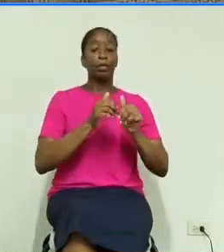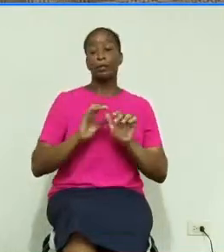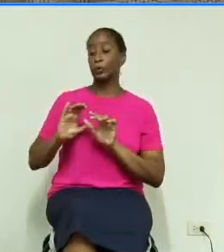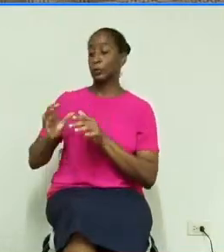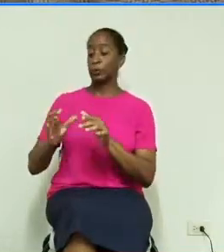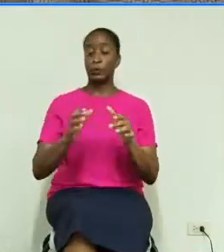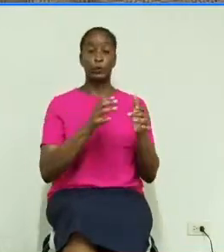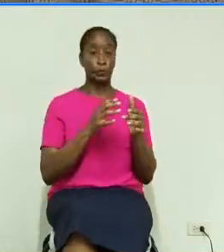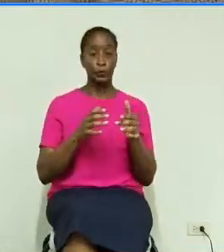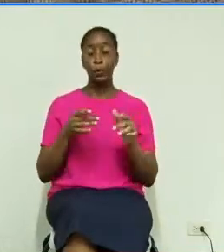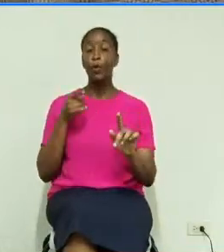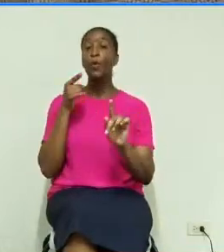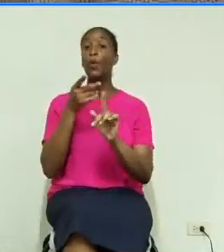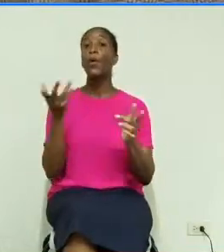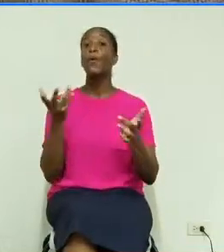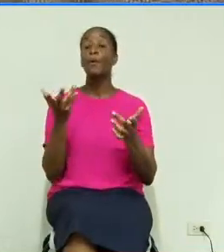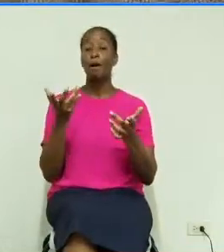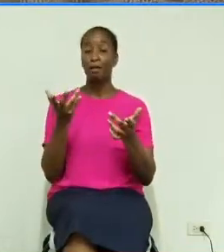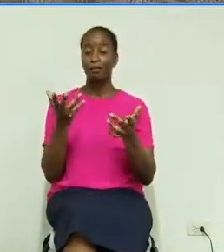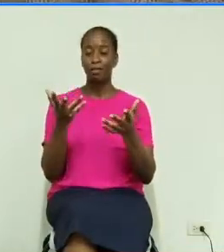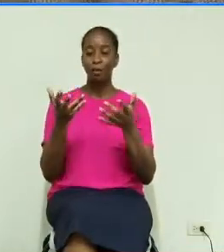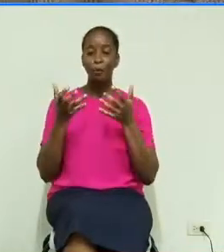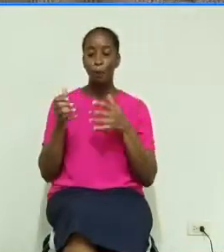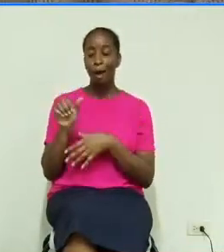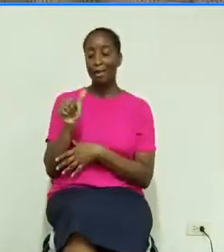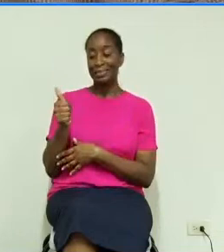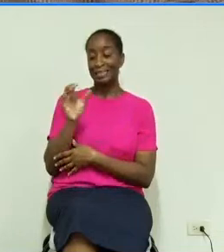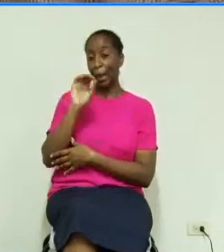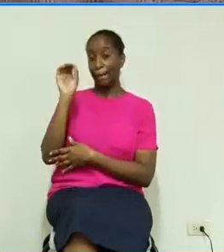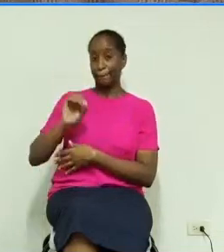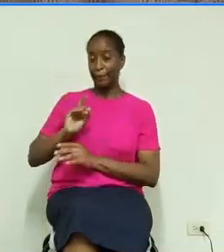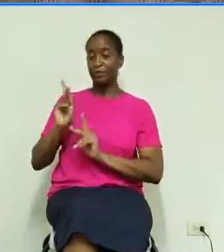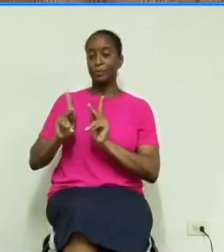that situation, it could lead to